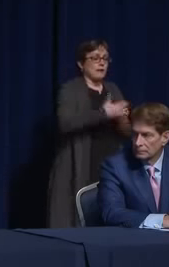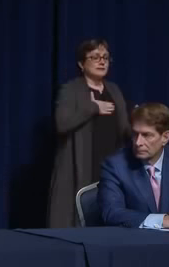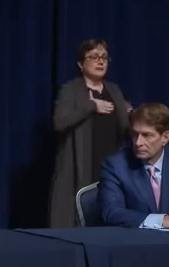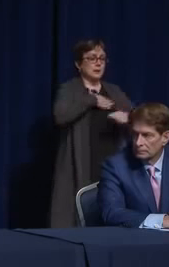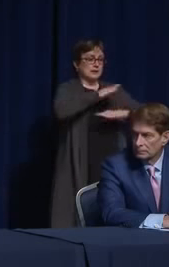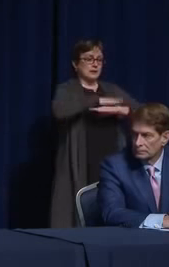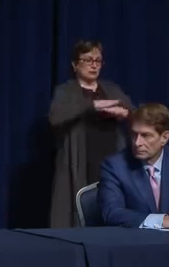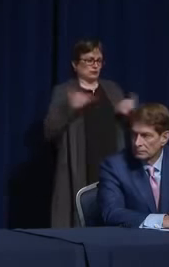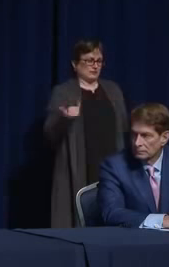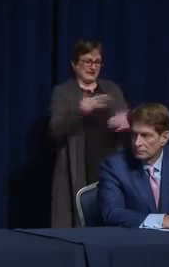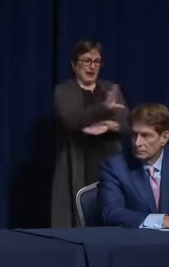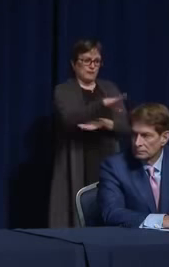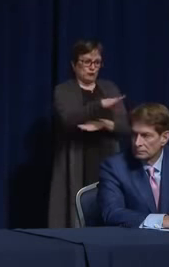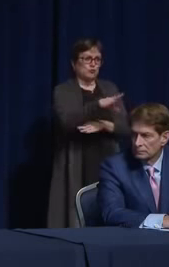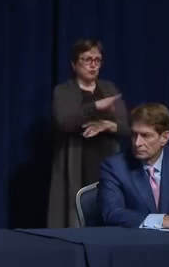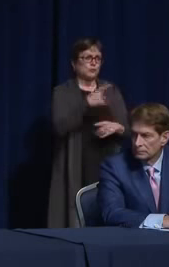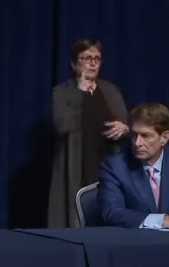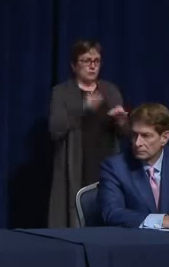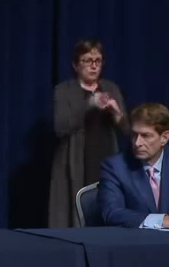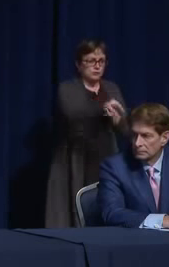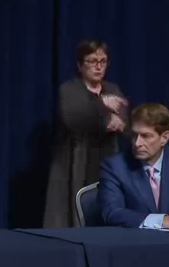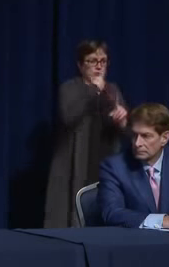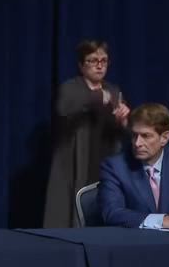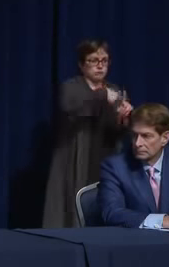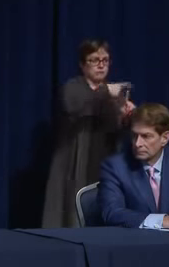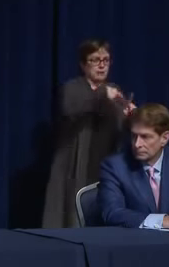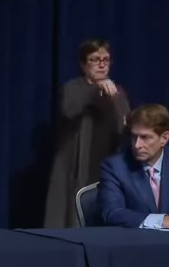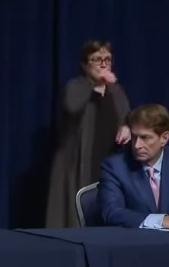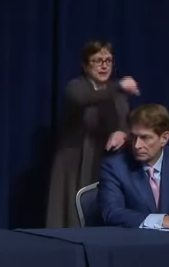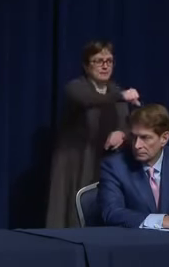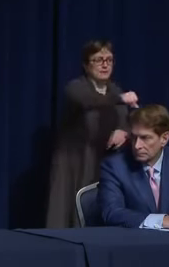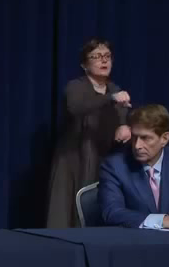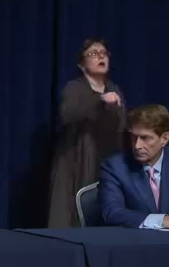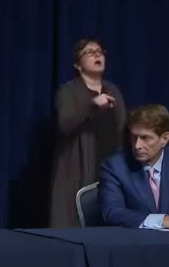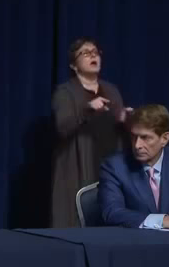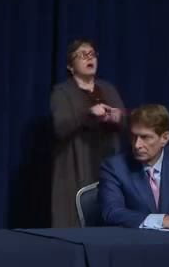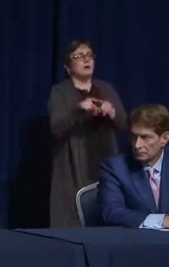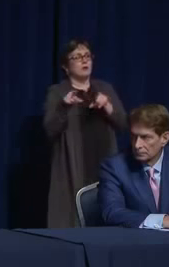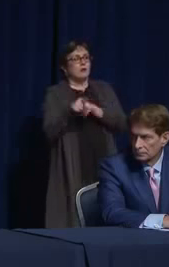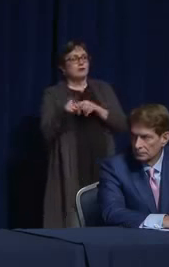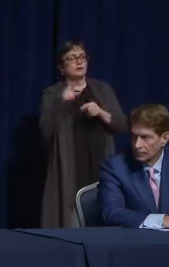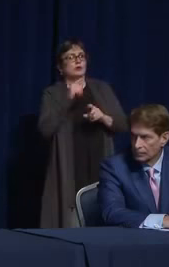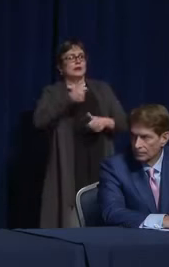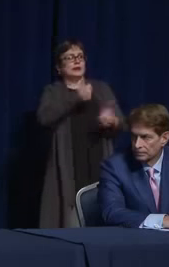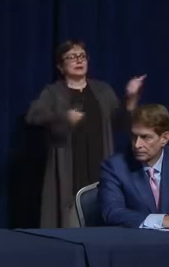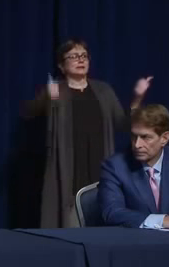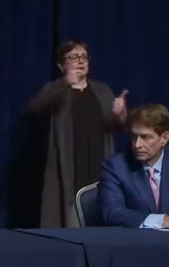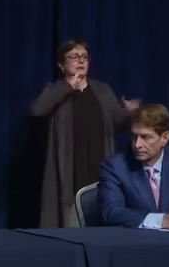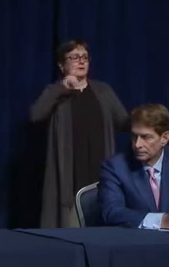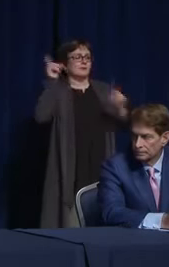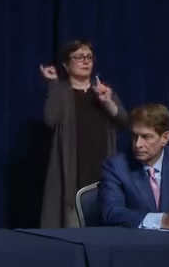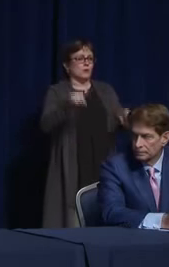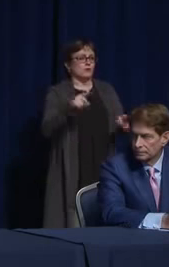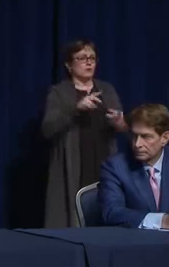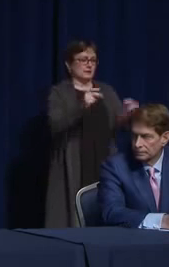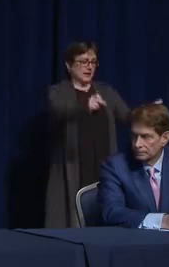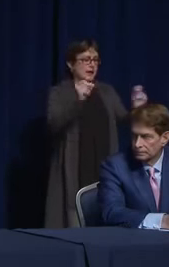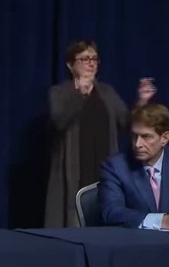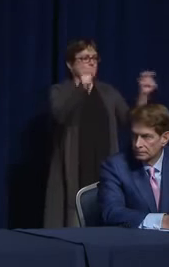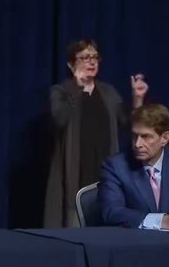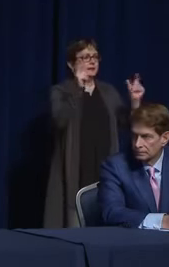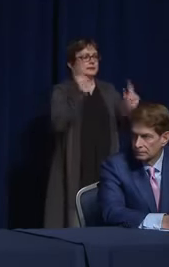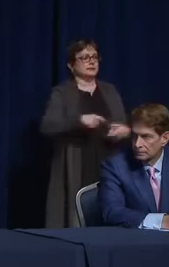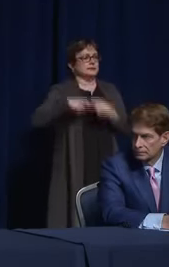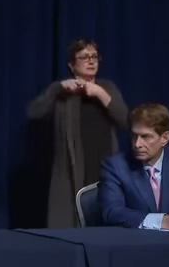afternoon, and moments later, an executive order pursuant to this law that will immediately suspend all removal